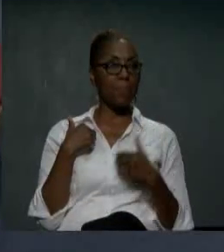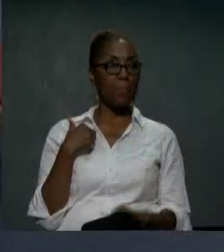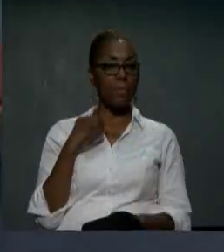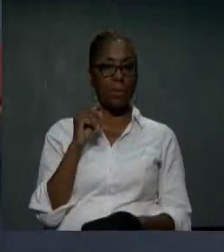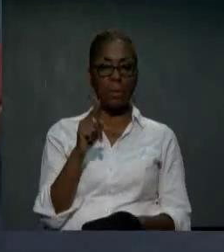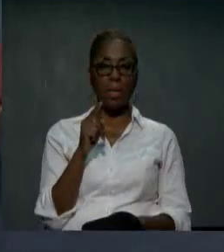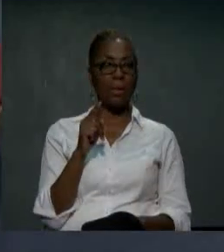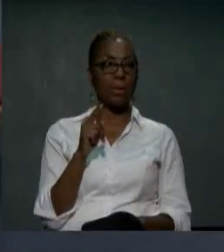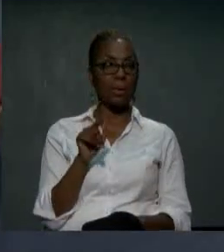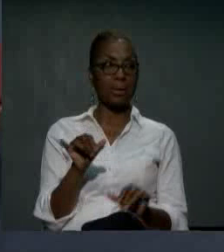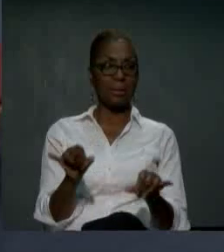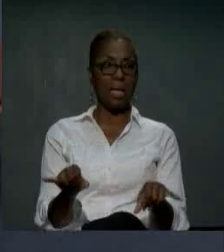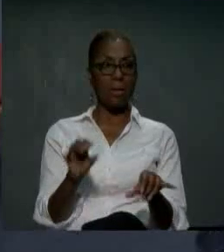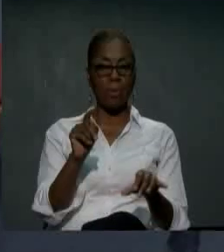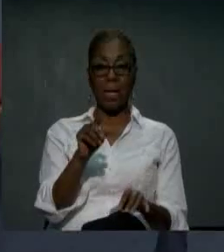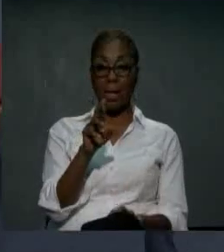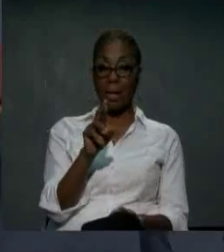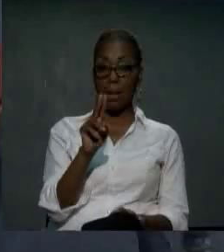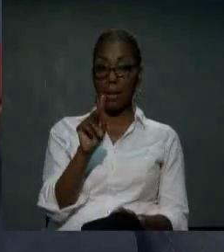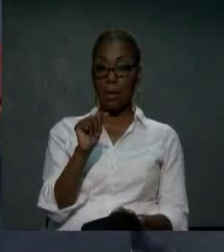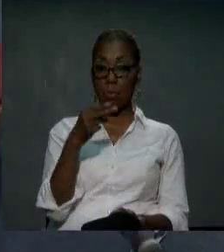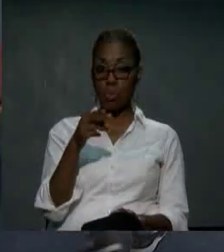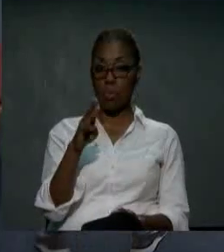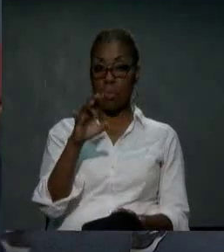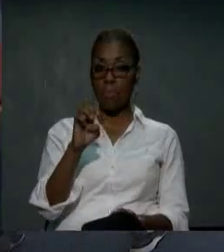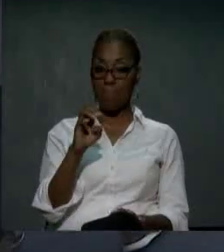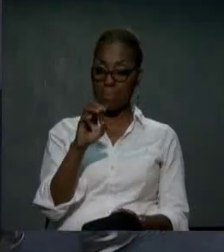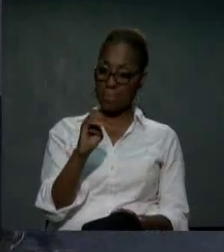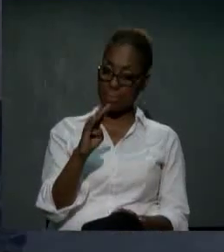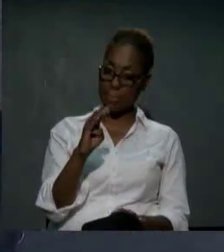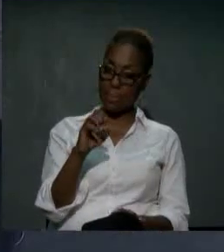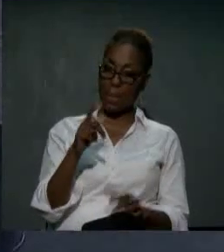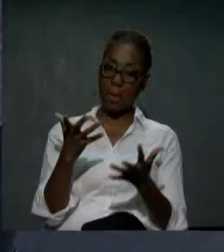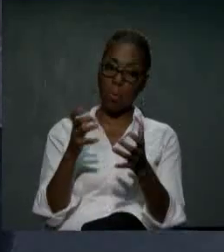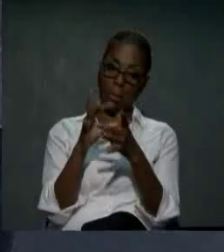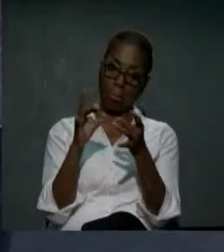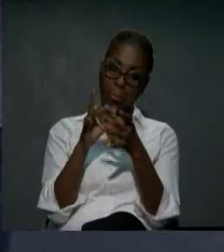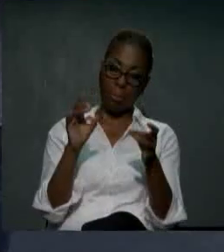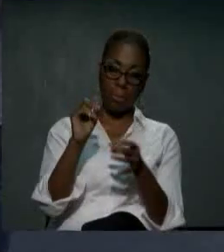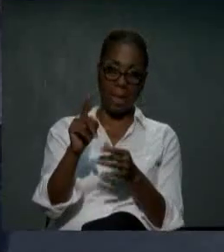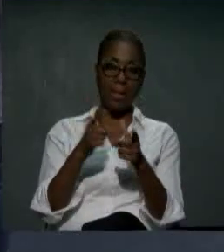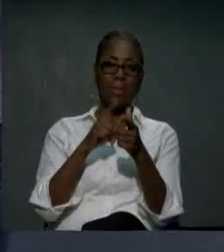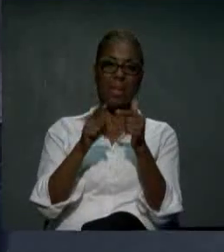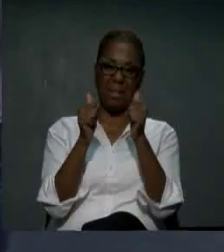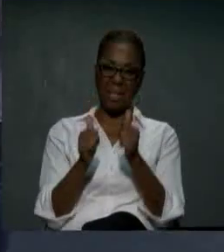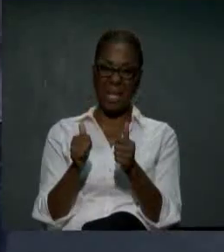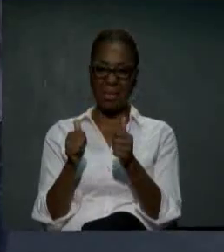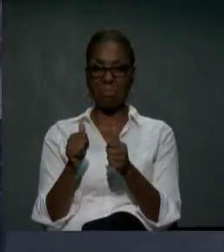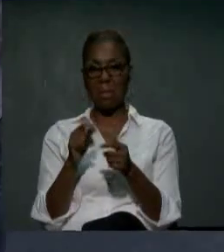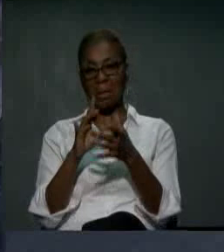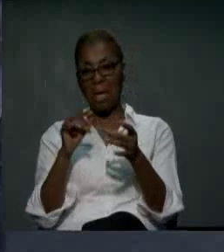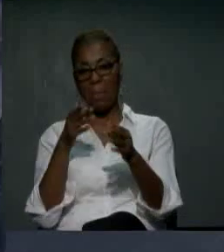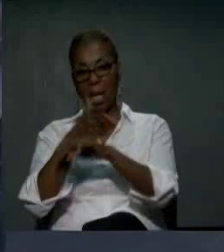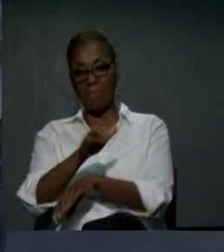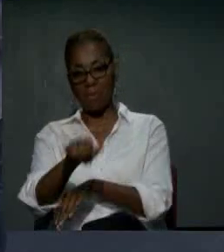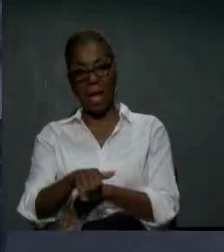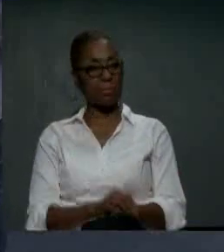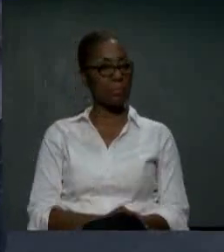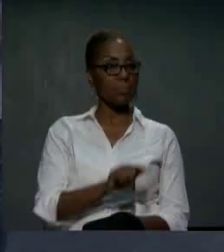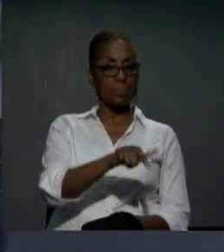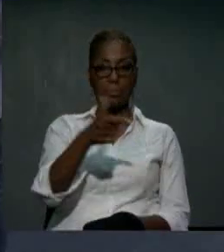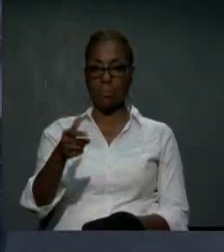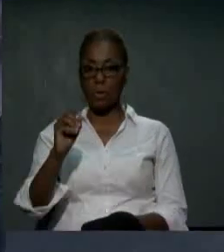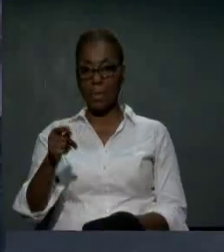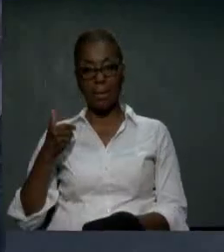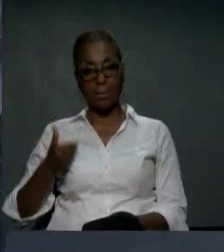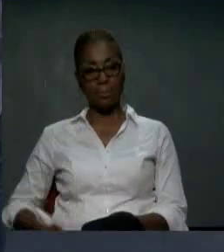stand by. We'll have Ruth Bell come up as she has something to say. Then you can speak to that after she. Okay.